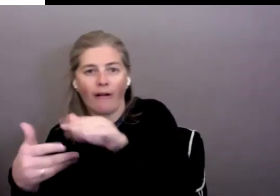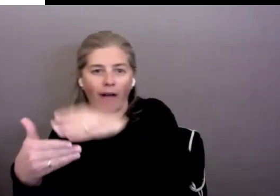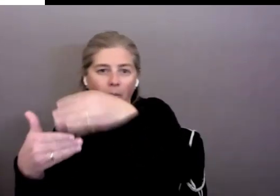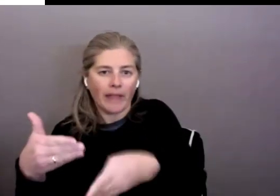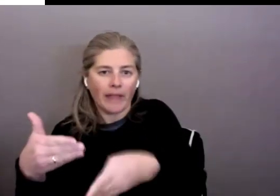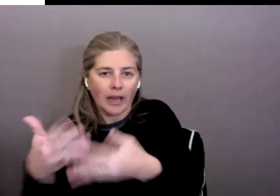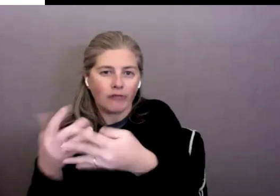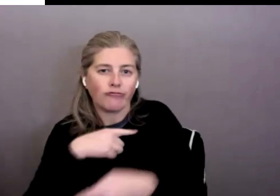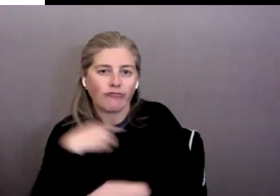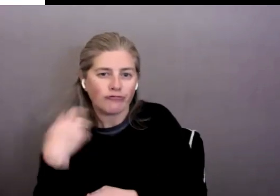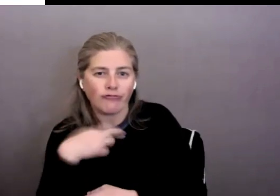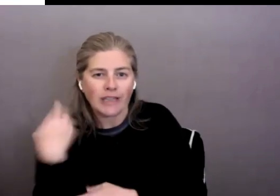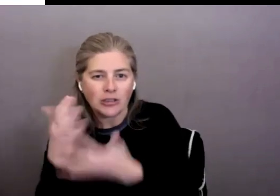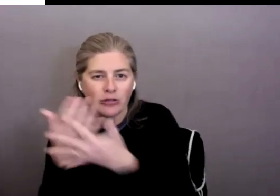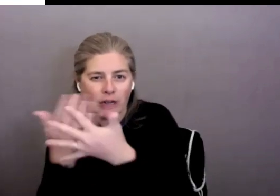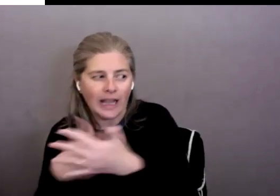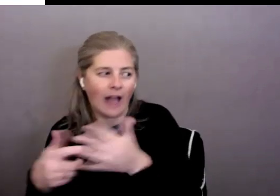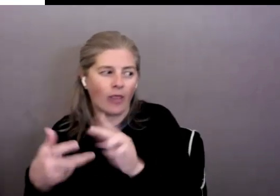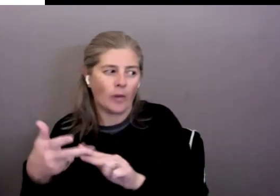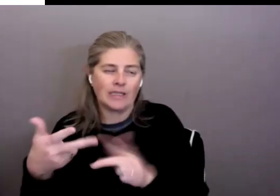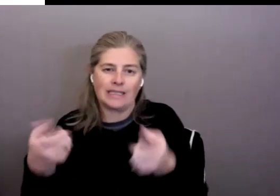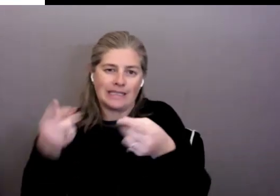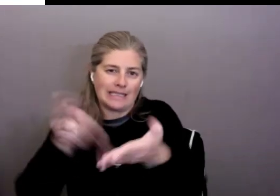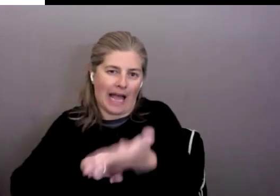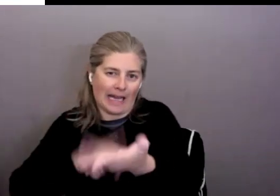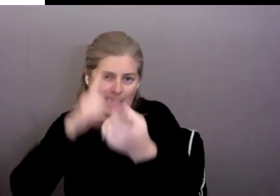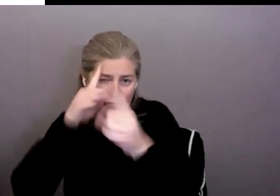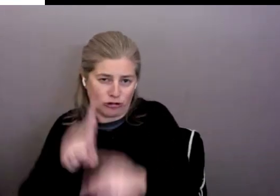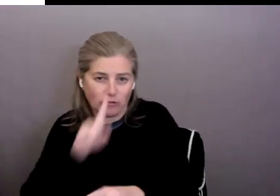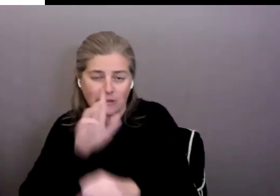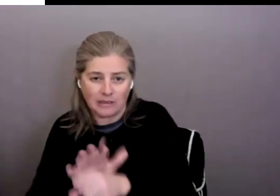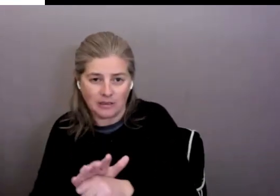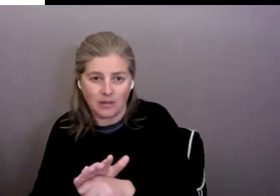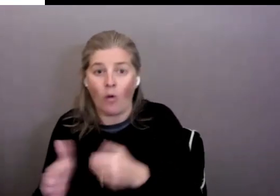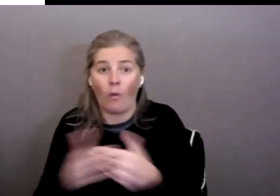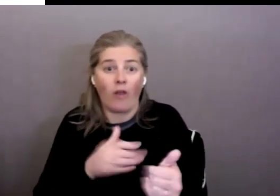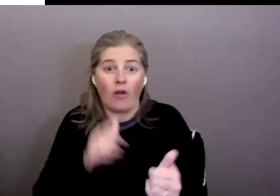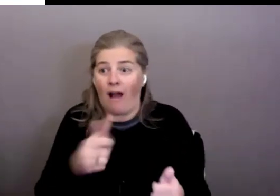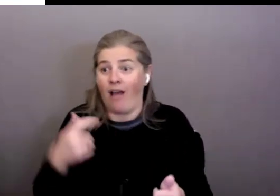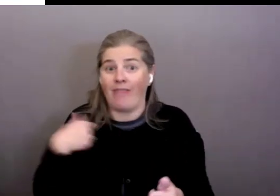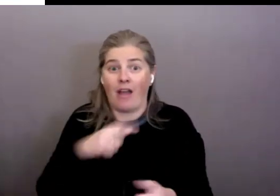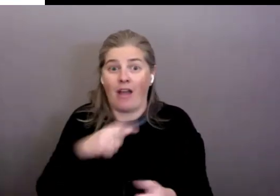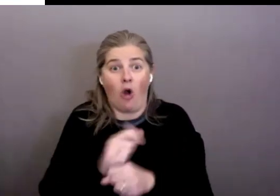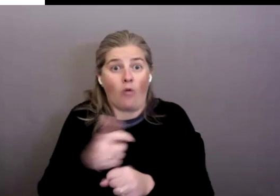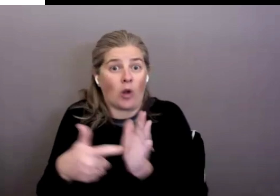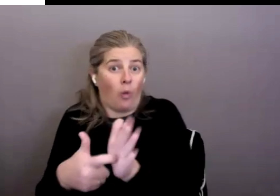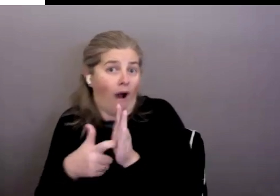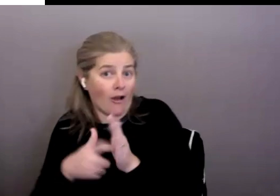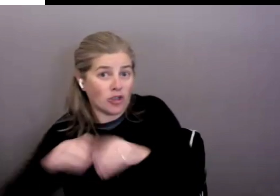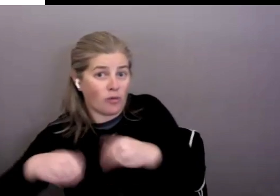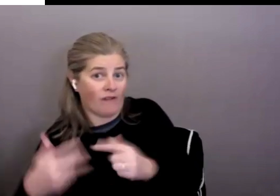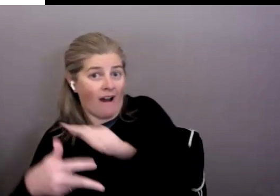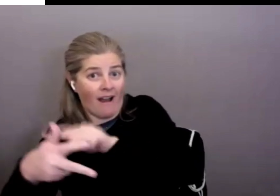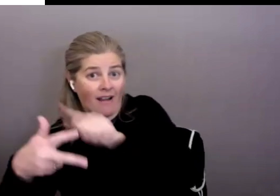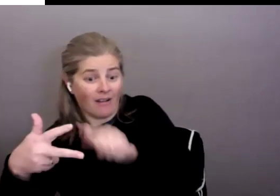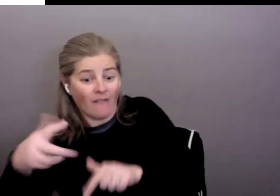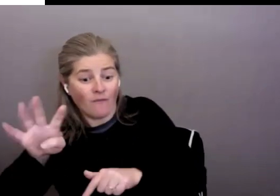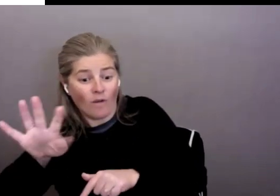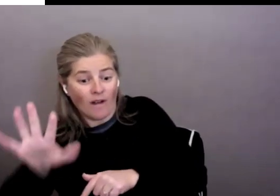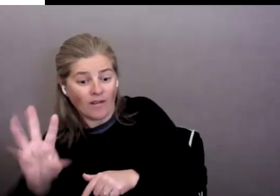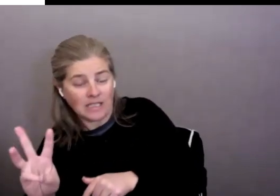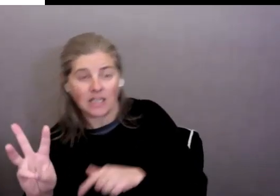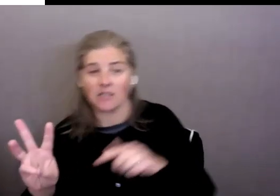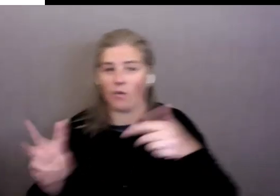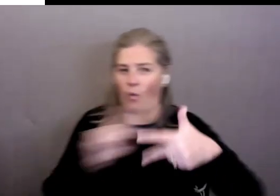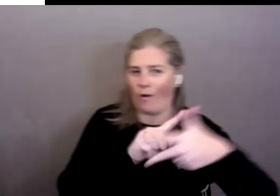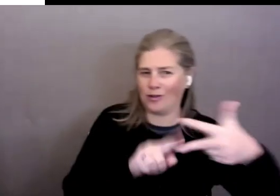signed assurances. Whether or not the SUA requires AAAs to provide risk screening information or sign the assurances provided in its